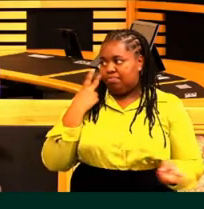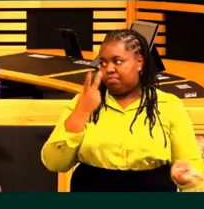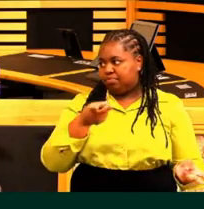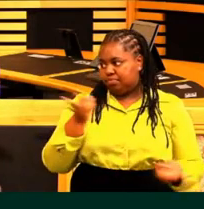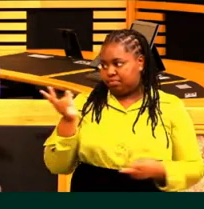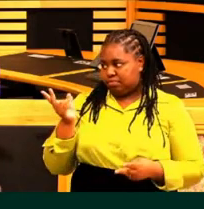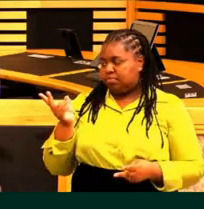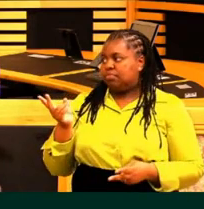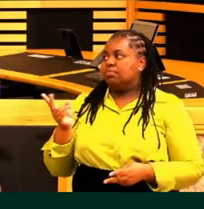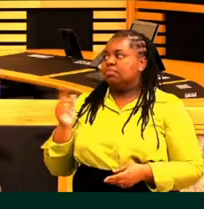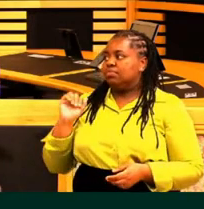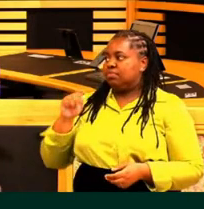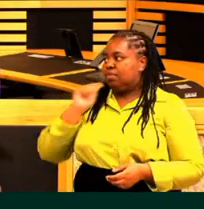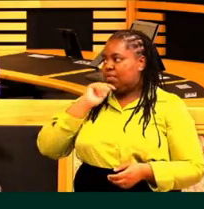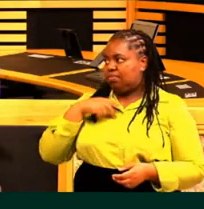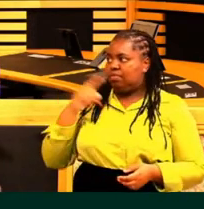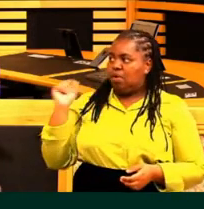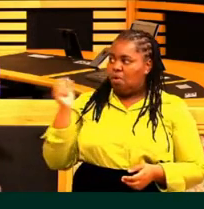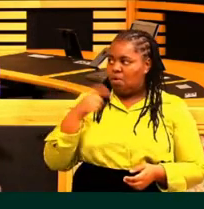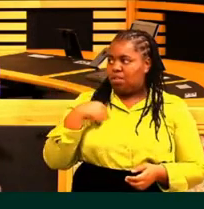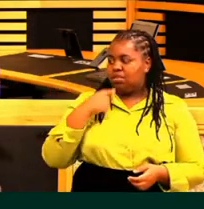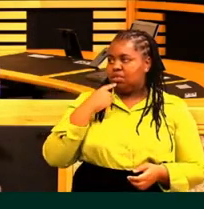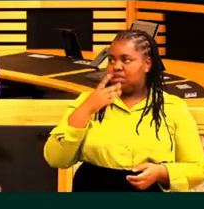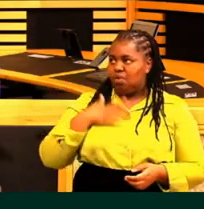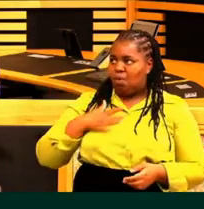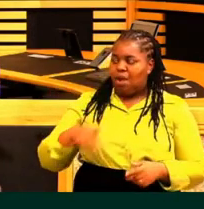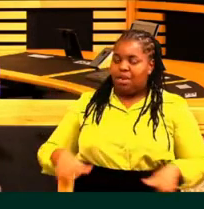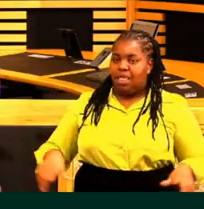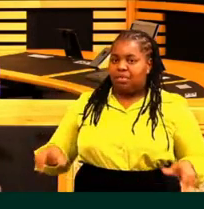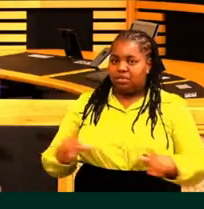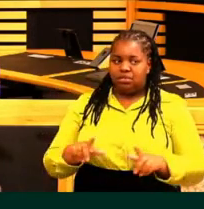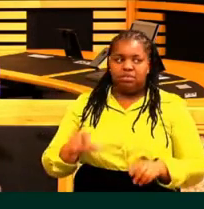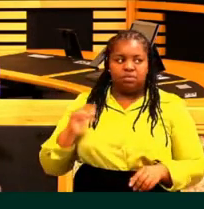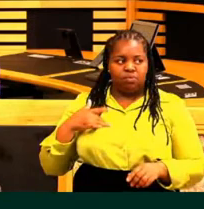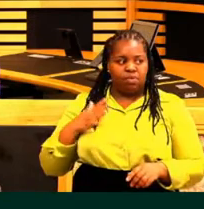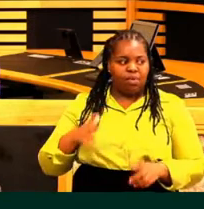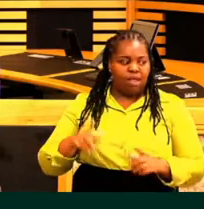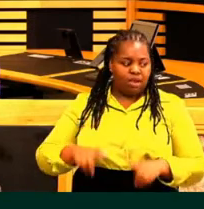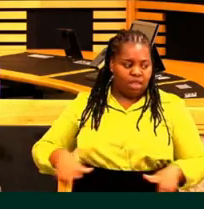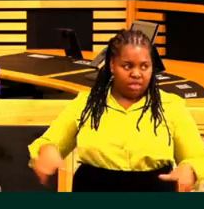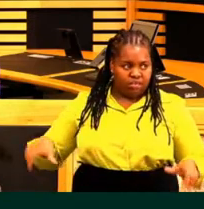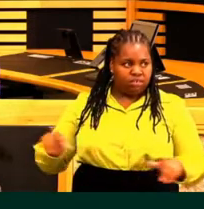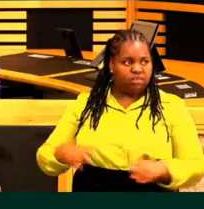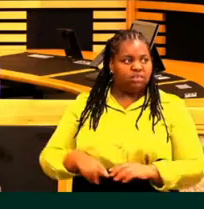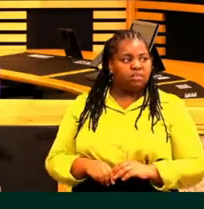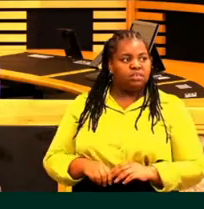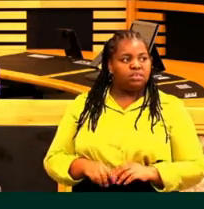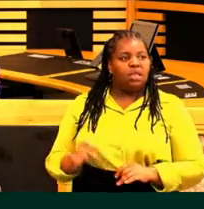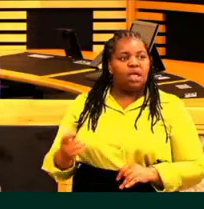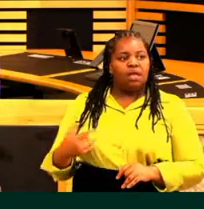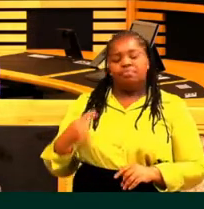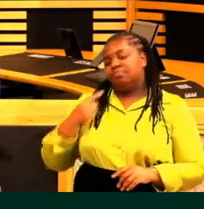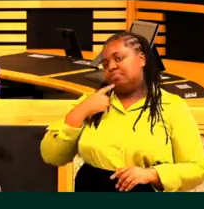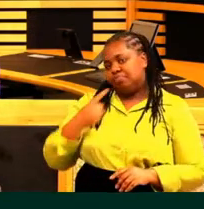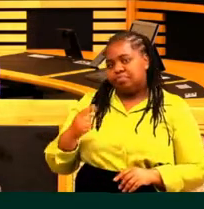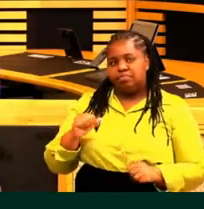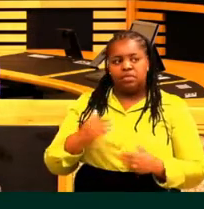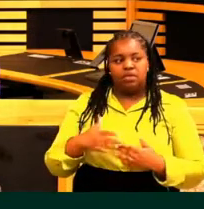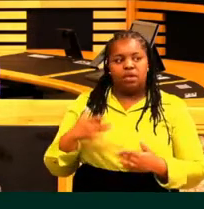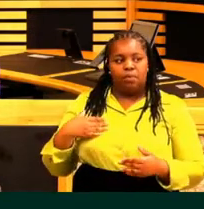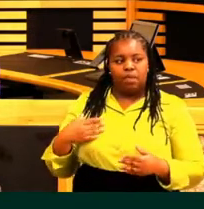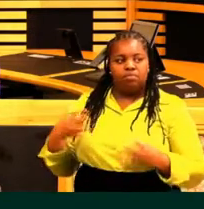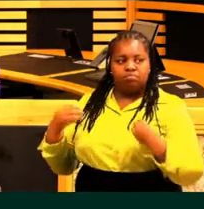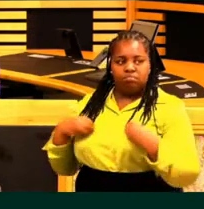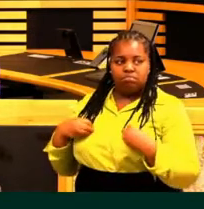that we are all saying we want land everyone learns to occupy so I'm saying that let's occupy land